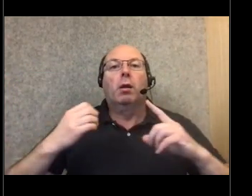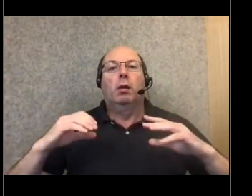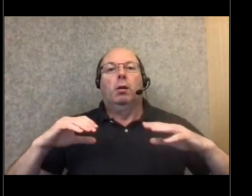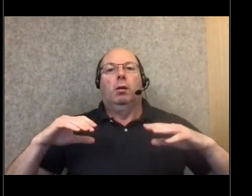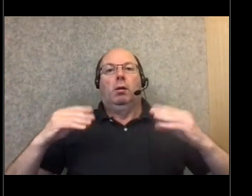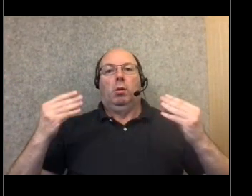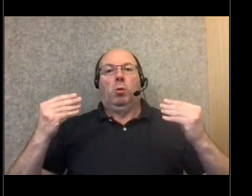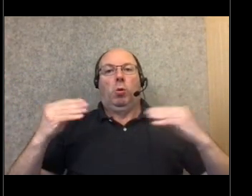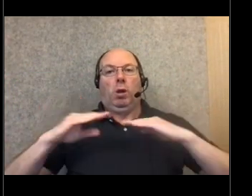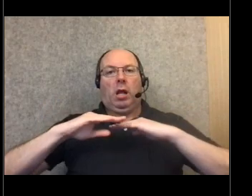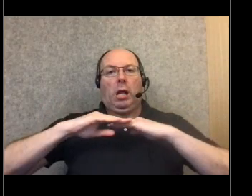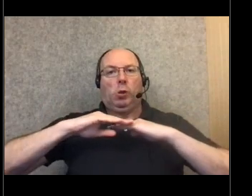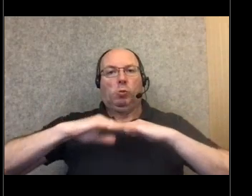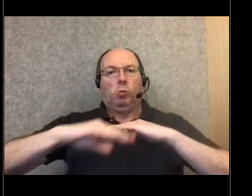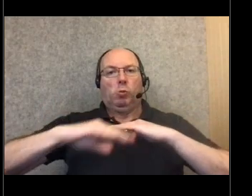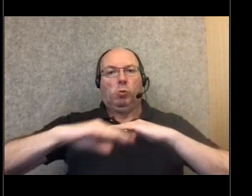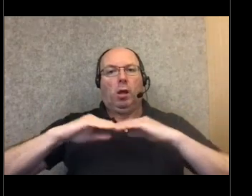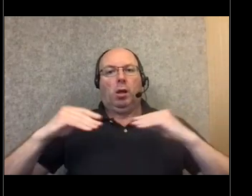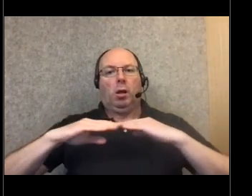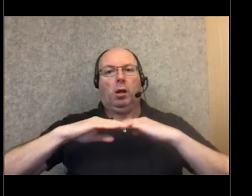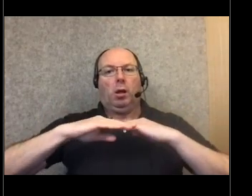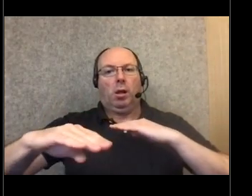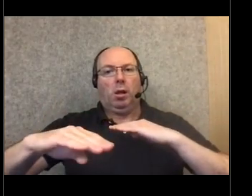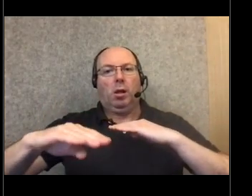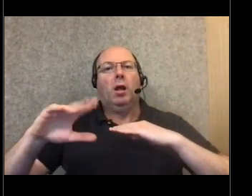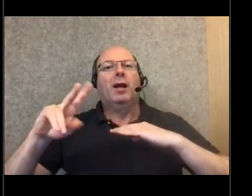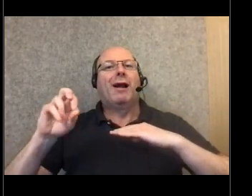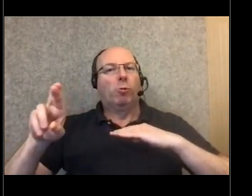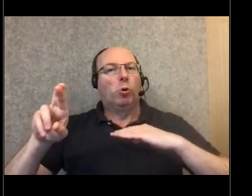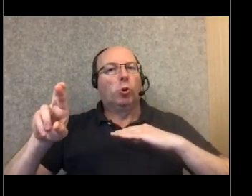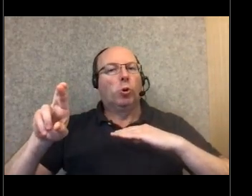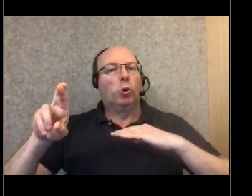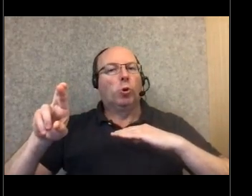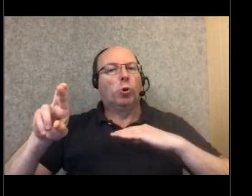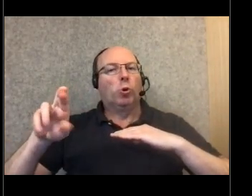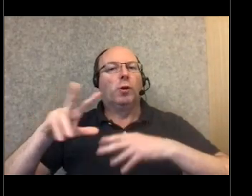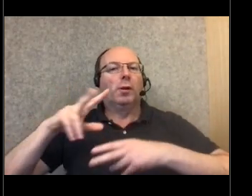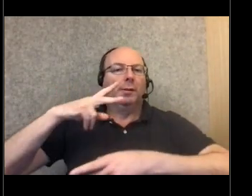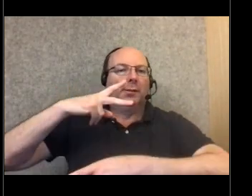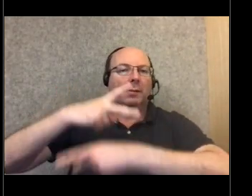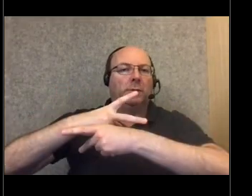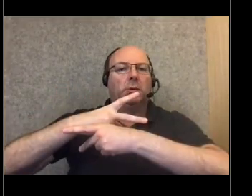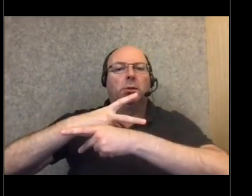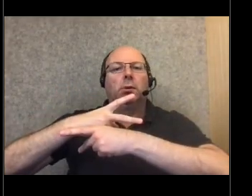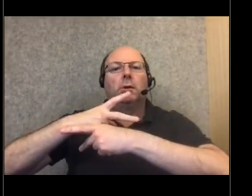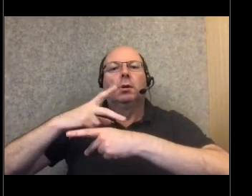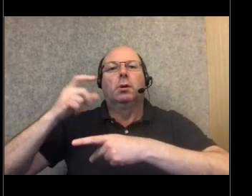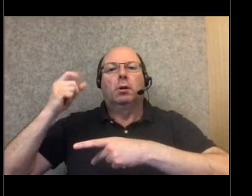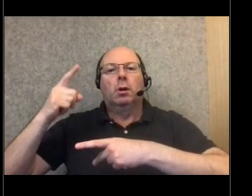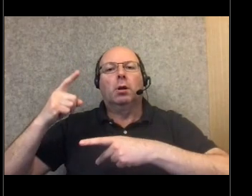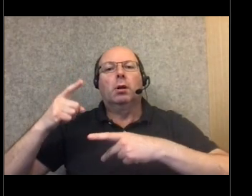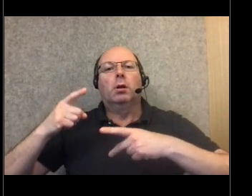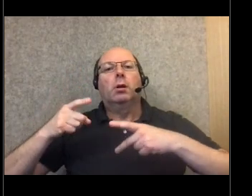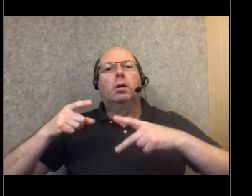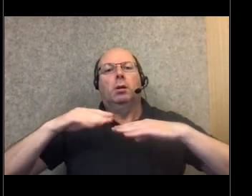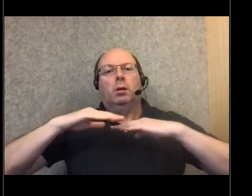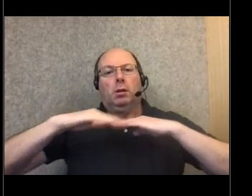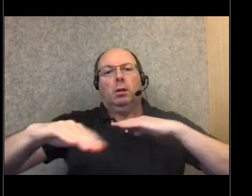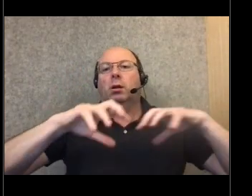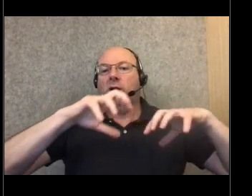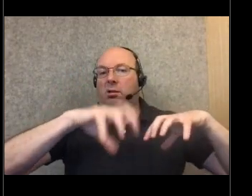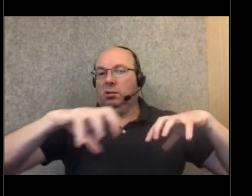unit must be on an accessible route. The ground floor may or may